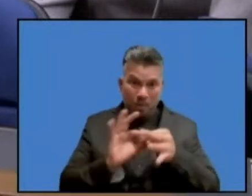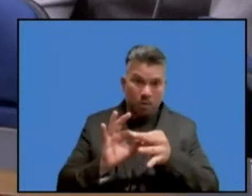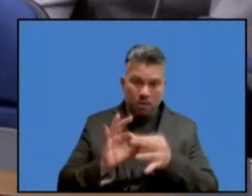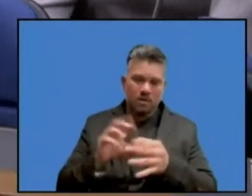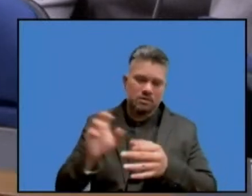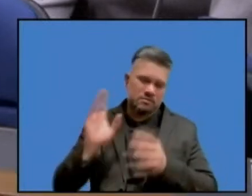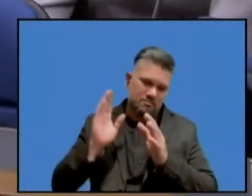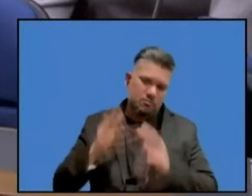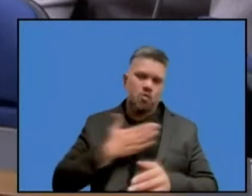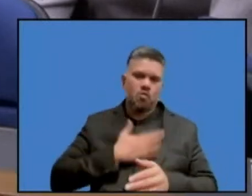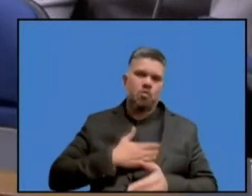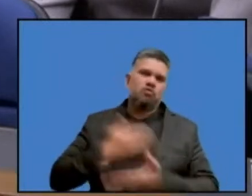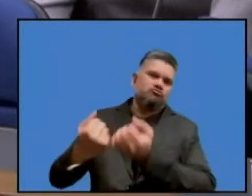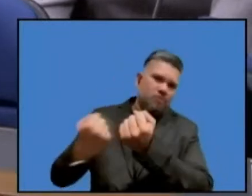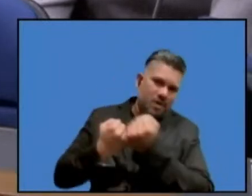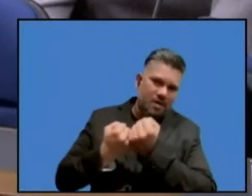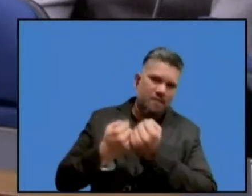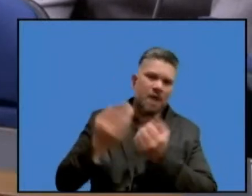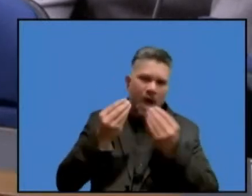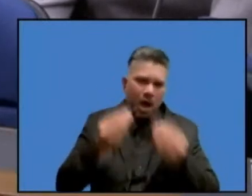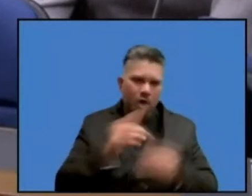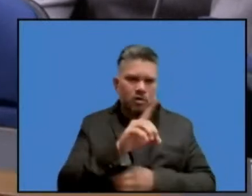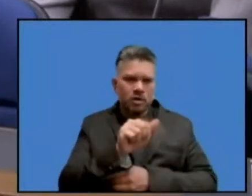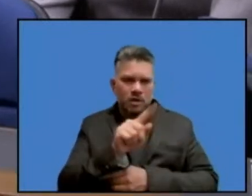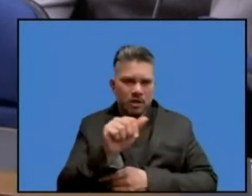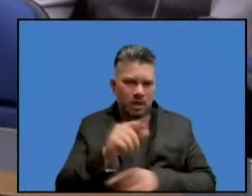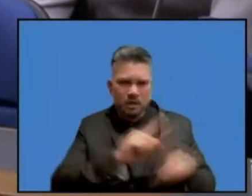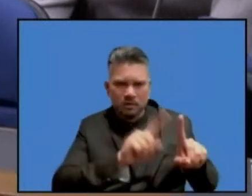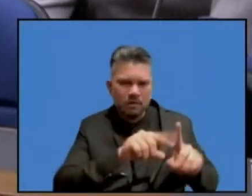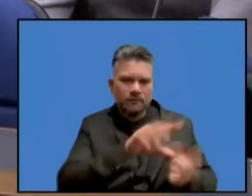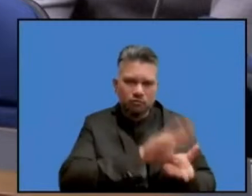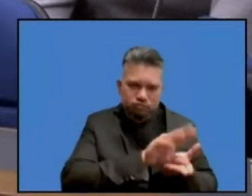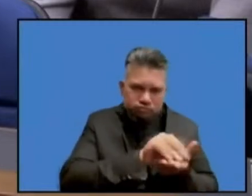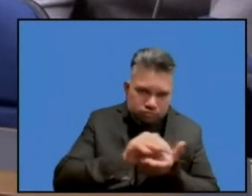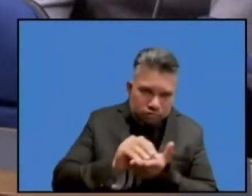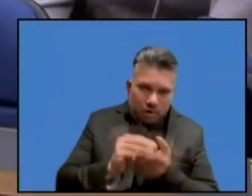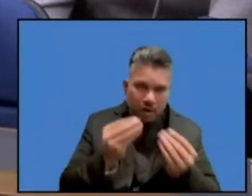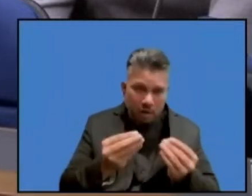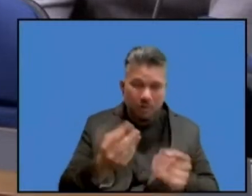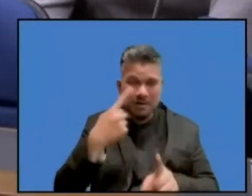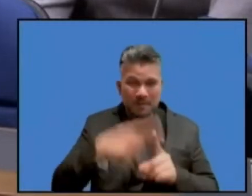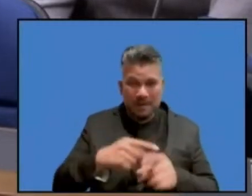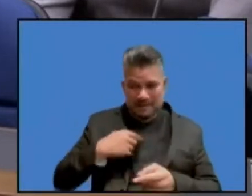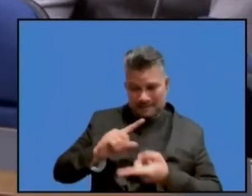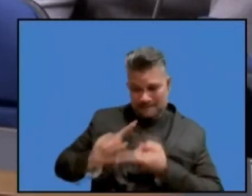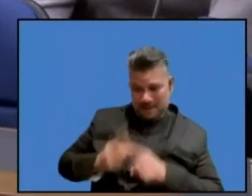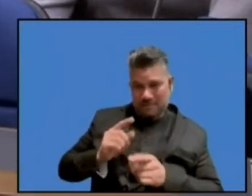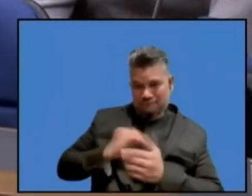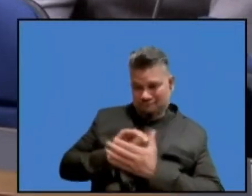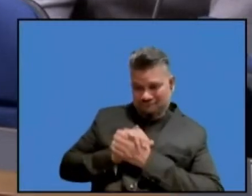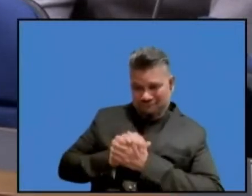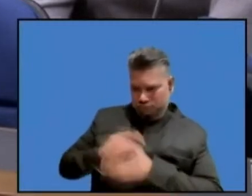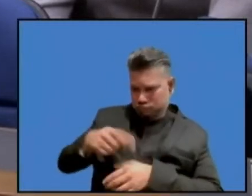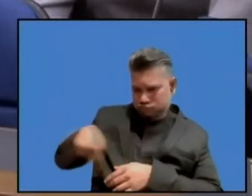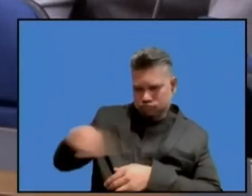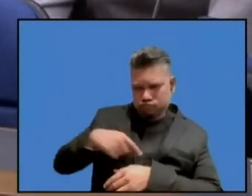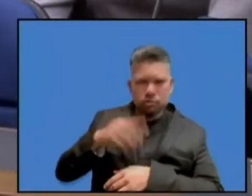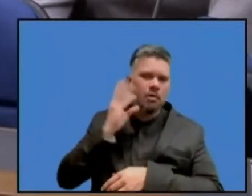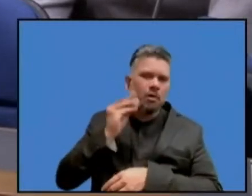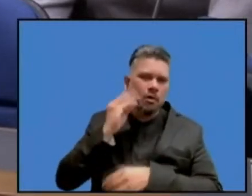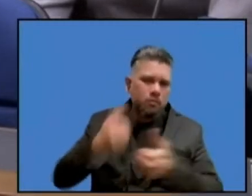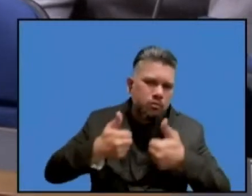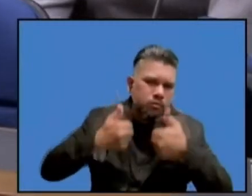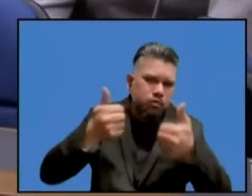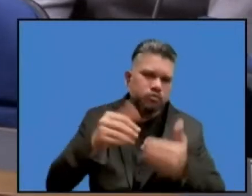migration data collection and peer-to-peer successful experiences in this area to effectively